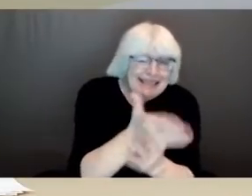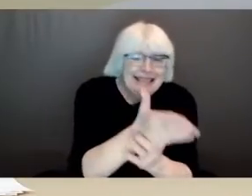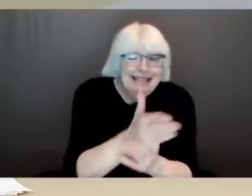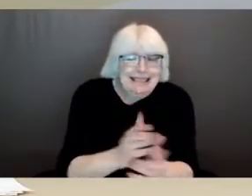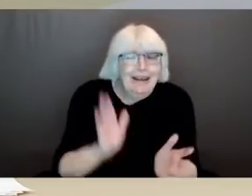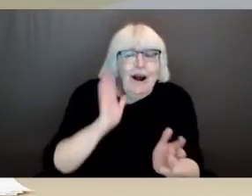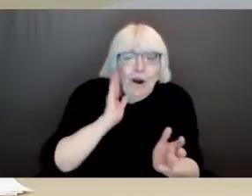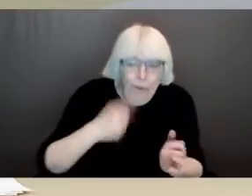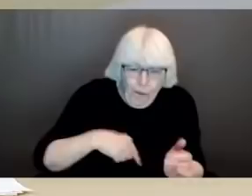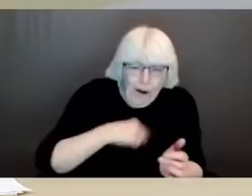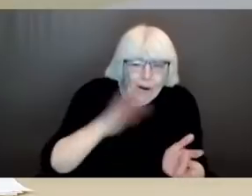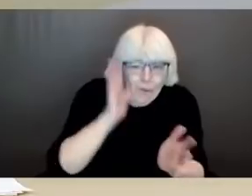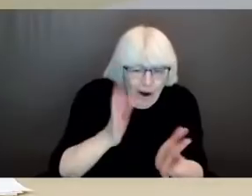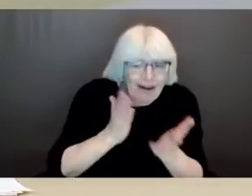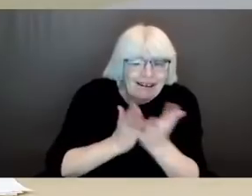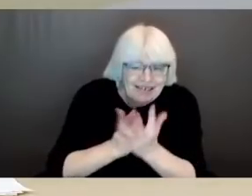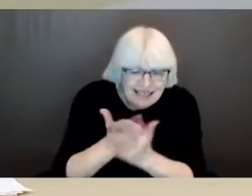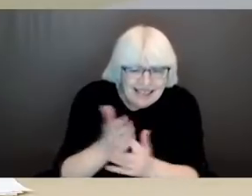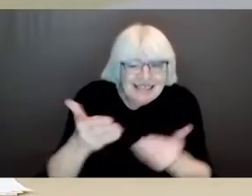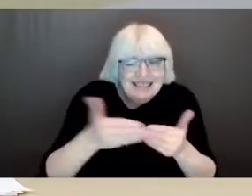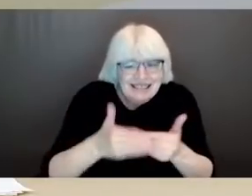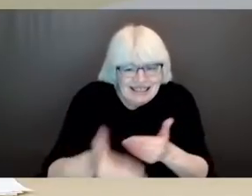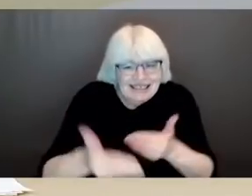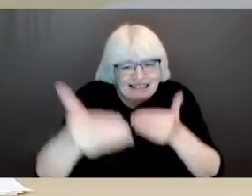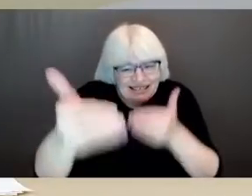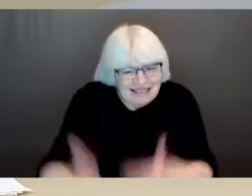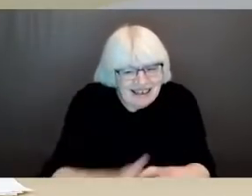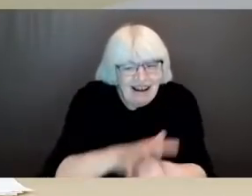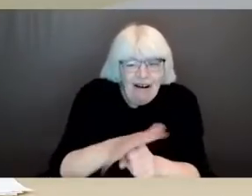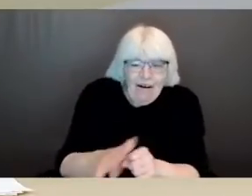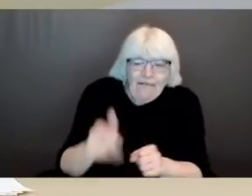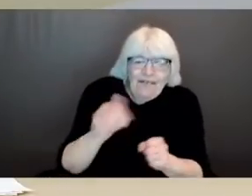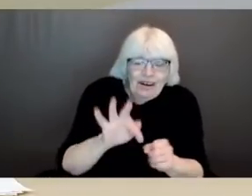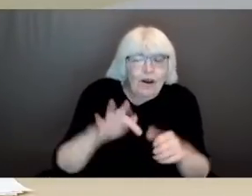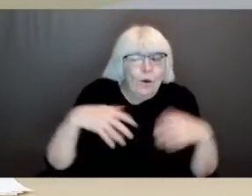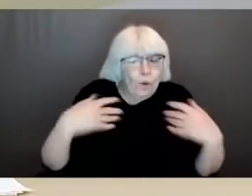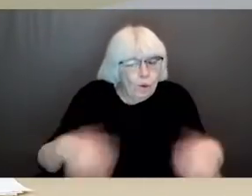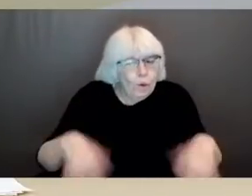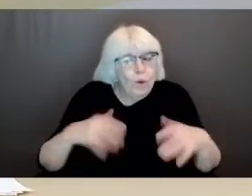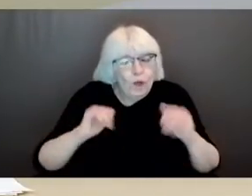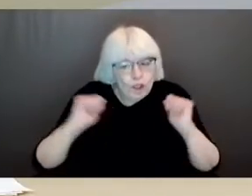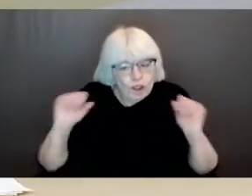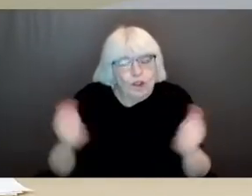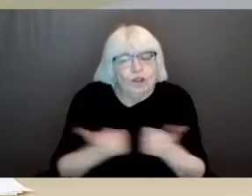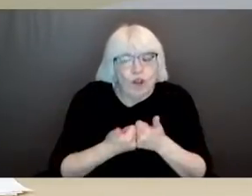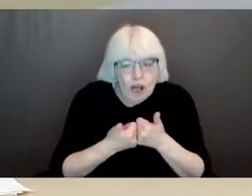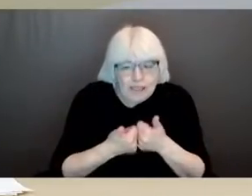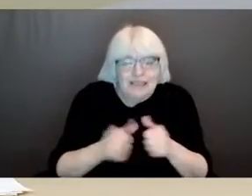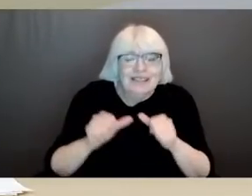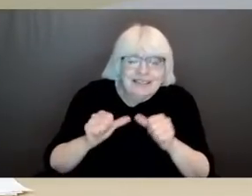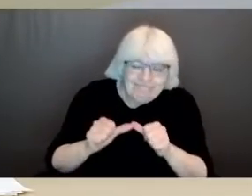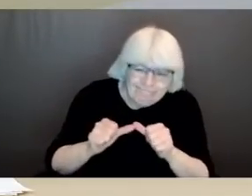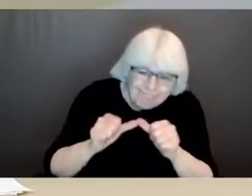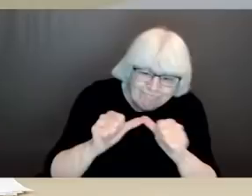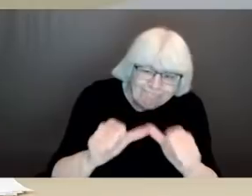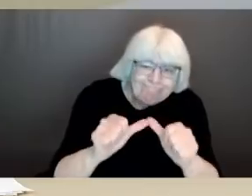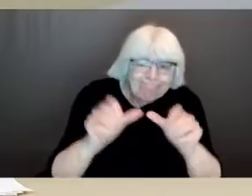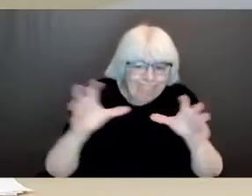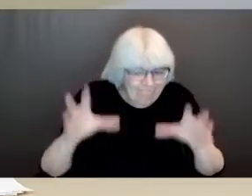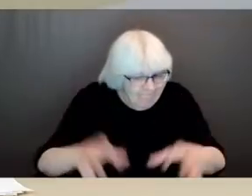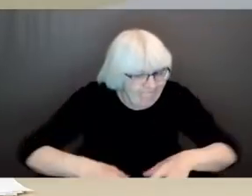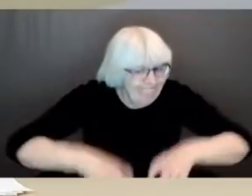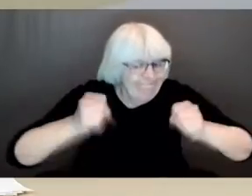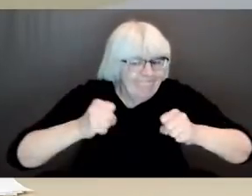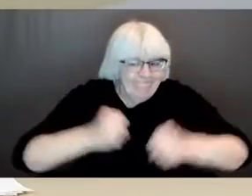COVID journey is especially challenging. We will continue to take steps to protect the health of islanders. We will